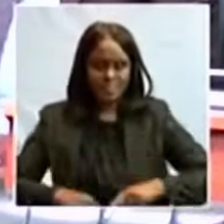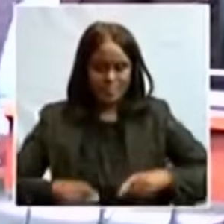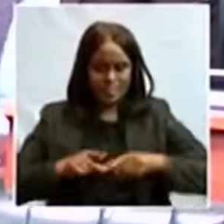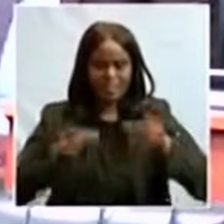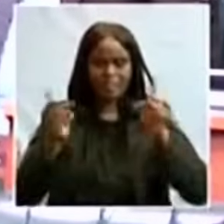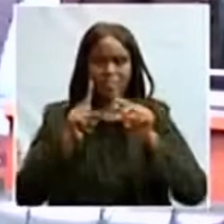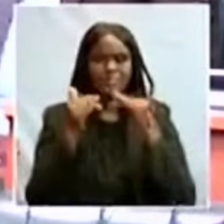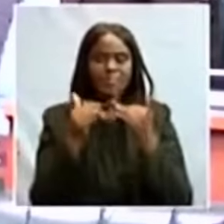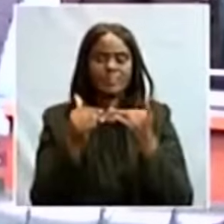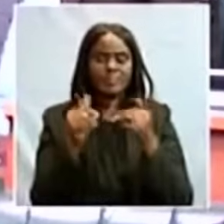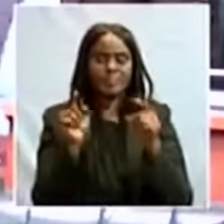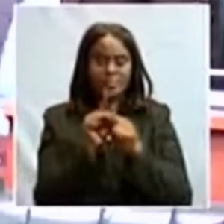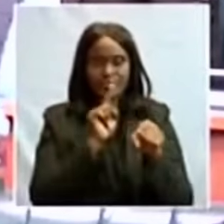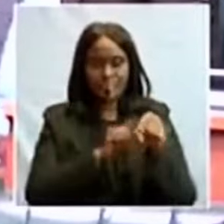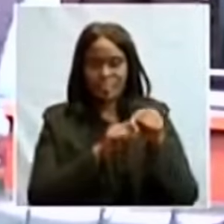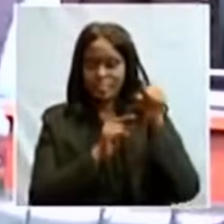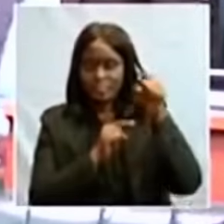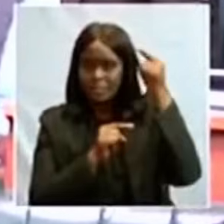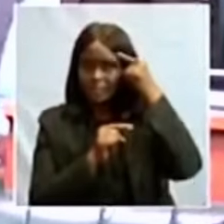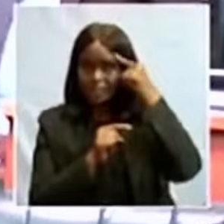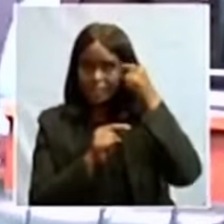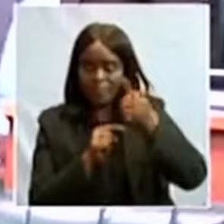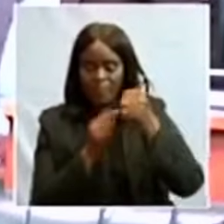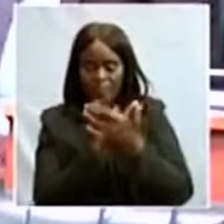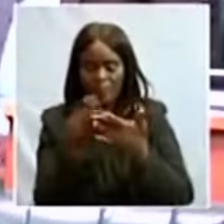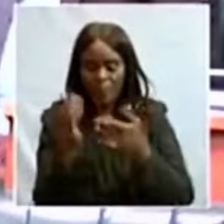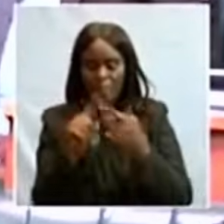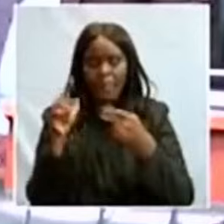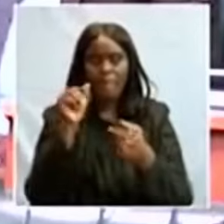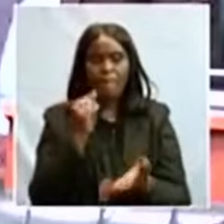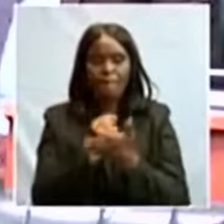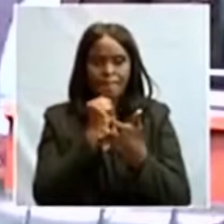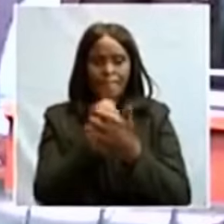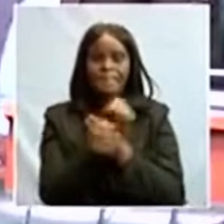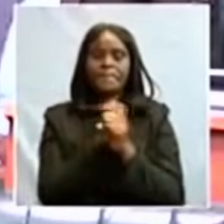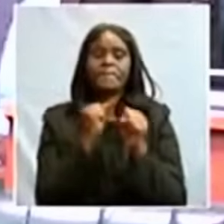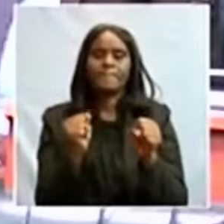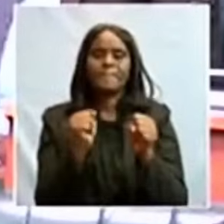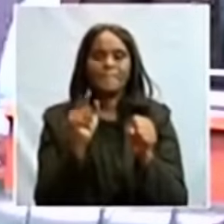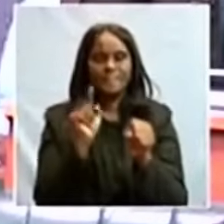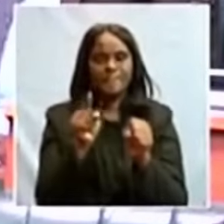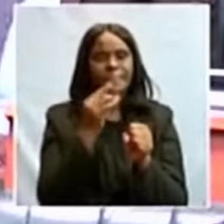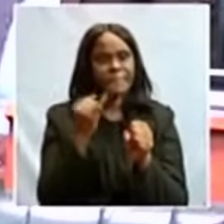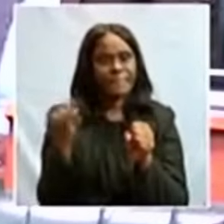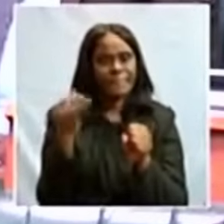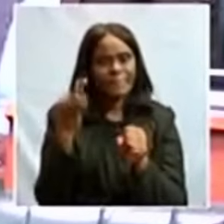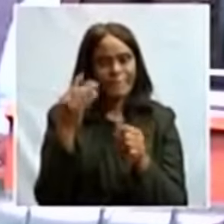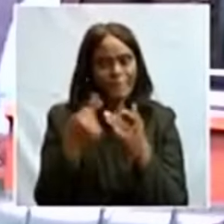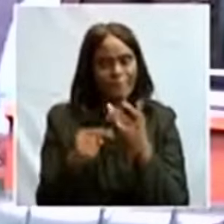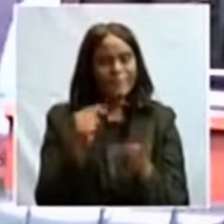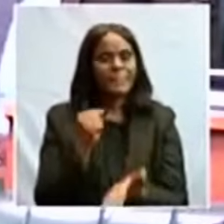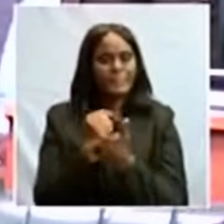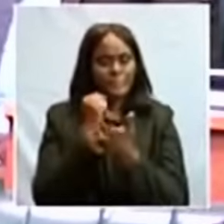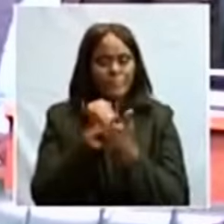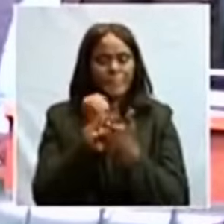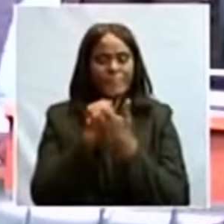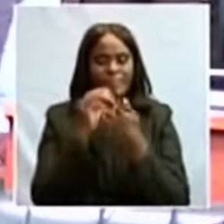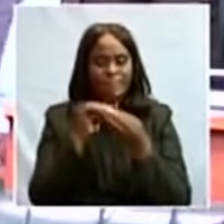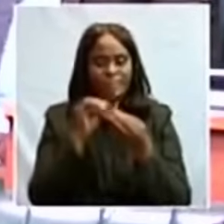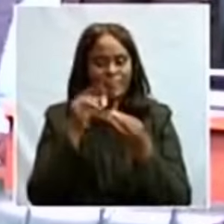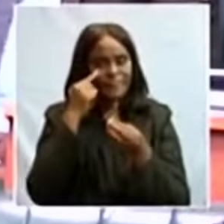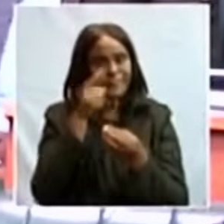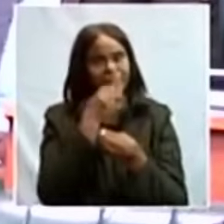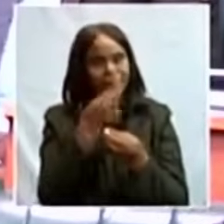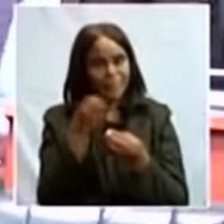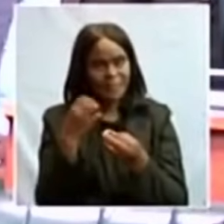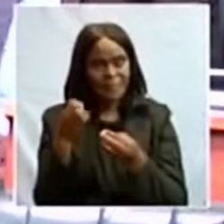when this government has failed to just address the issue of facilitating for